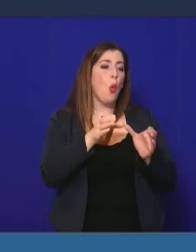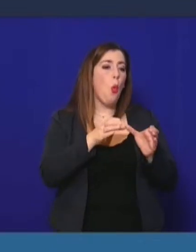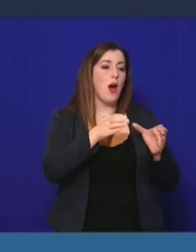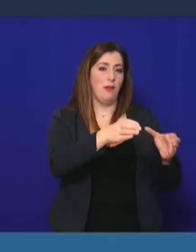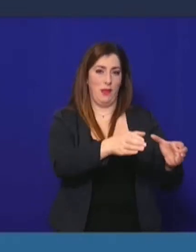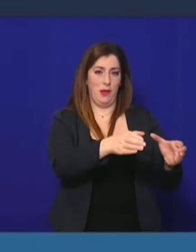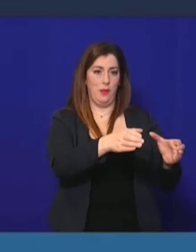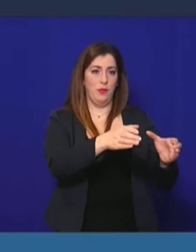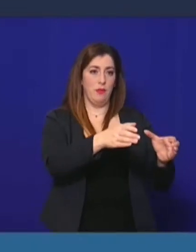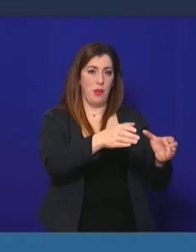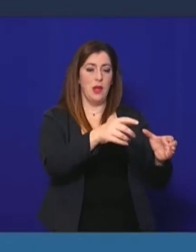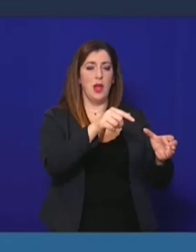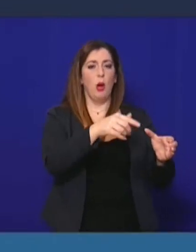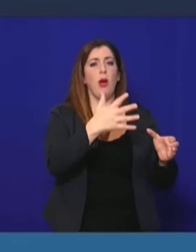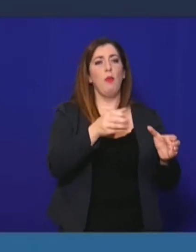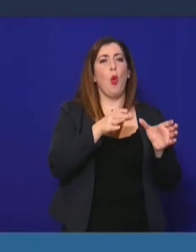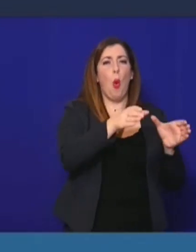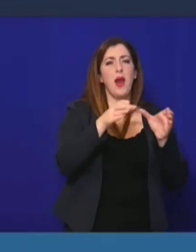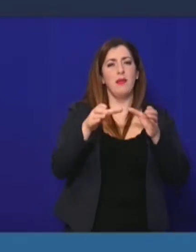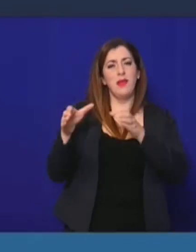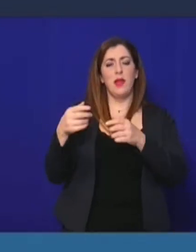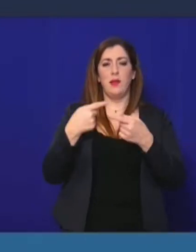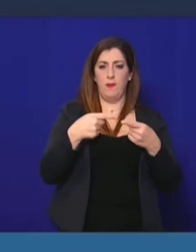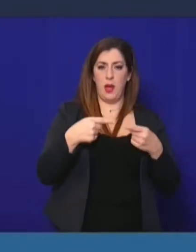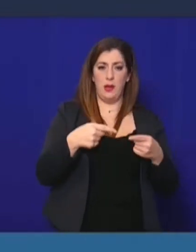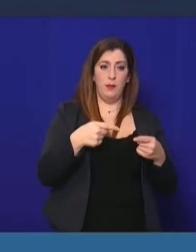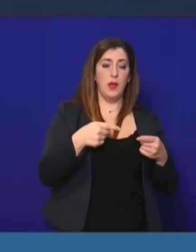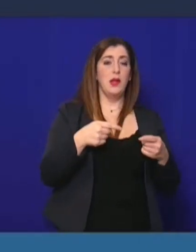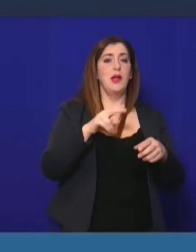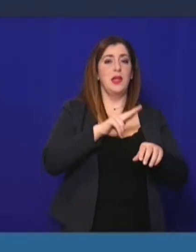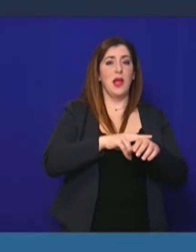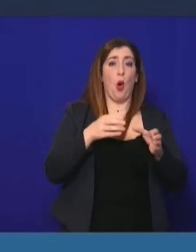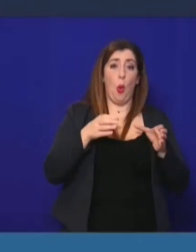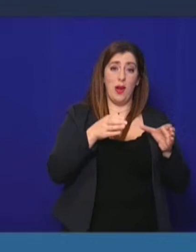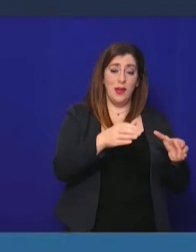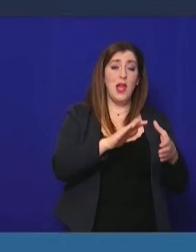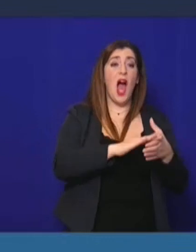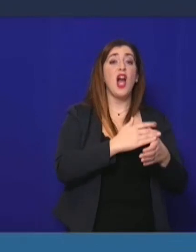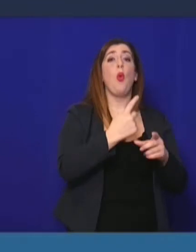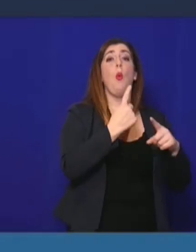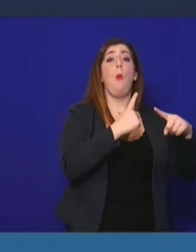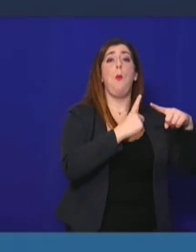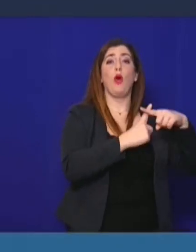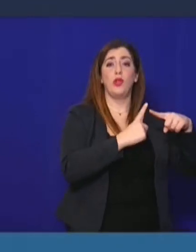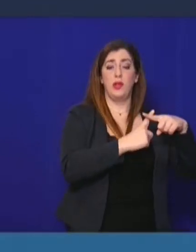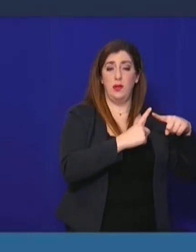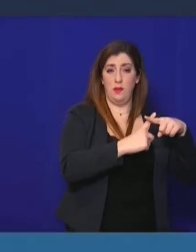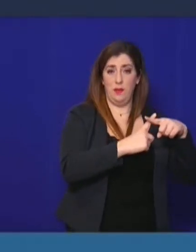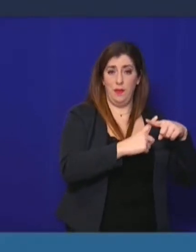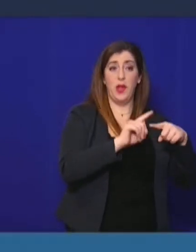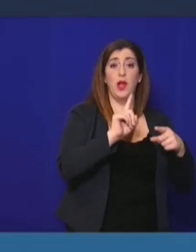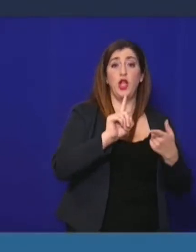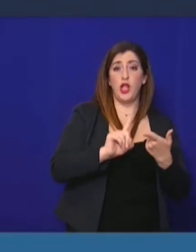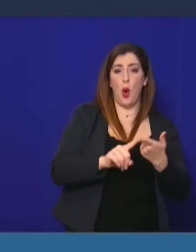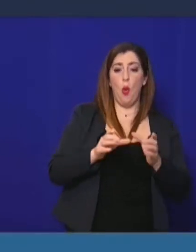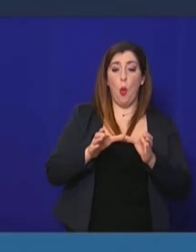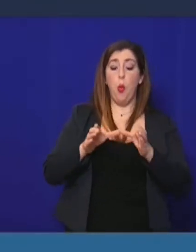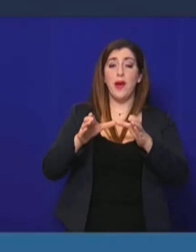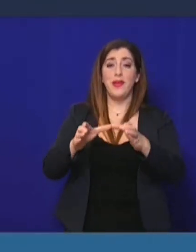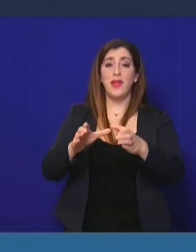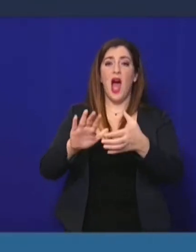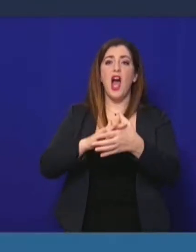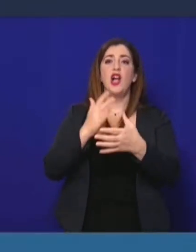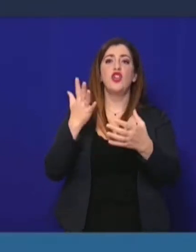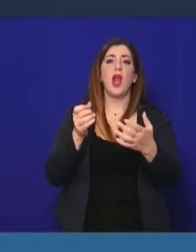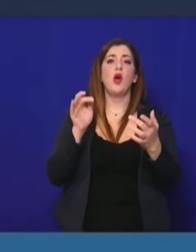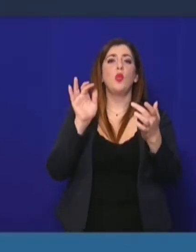huma każijiet li huma pożittivi huma, jew inkella persuni li huma jkunu qegħdin f'kwarantina li huma kellhom kuntatt